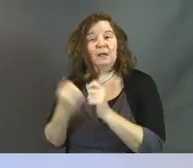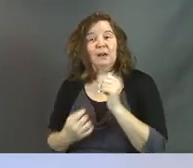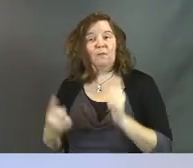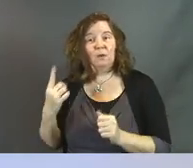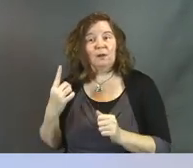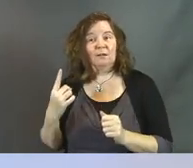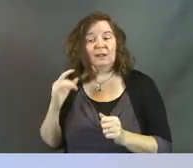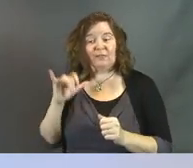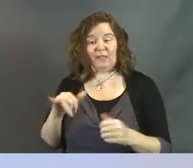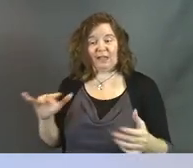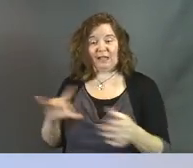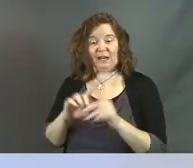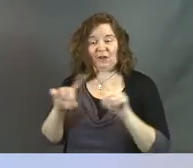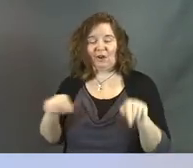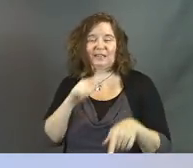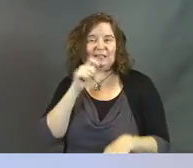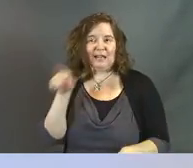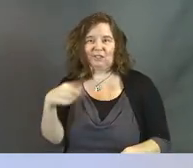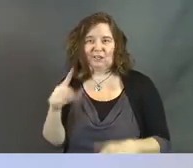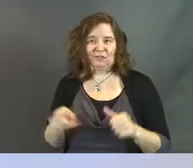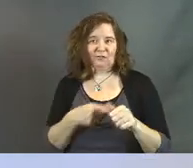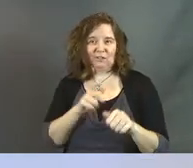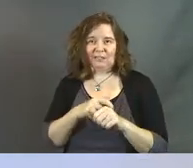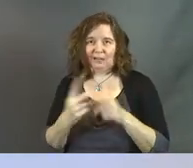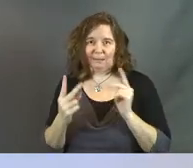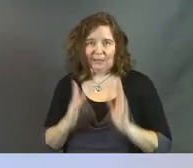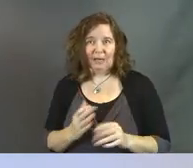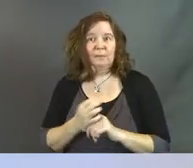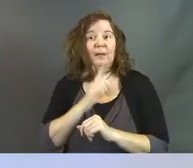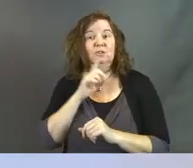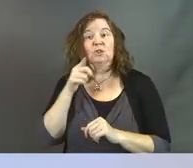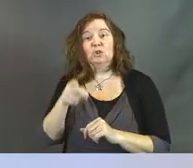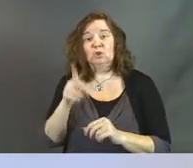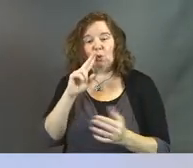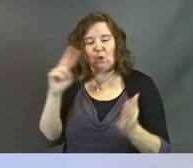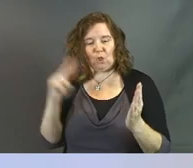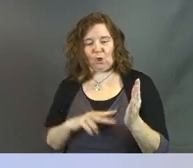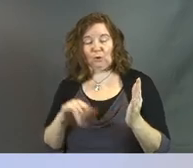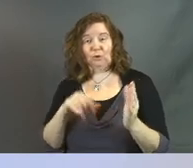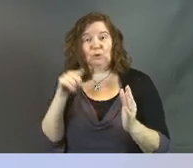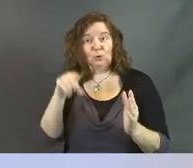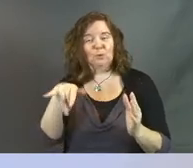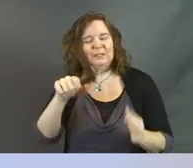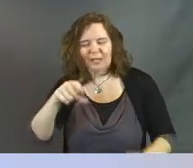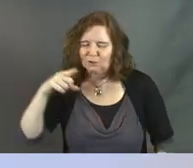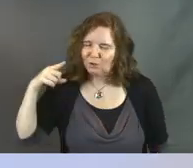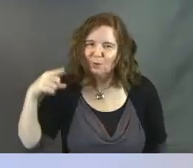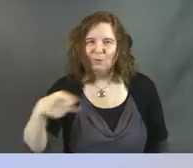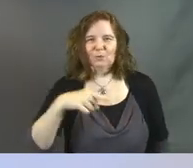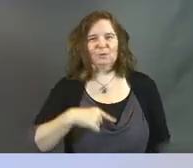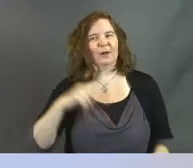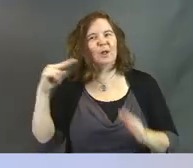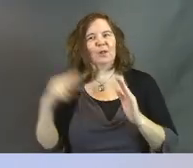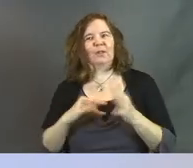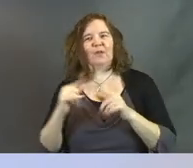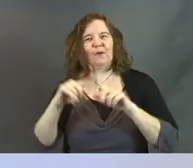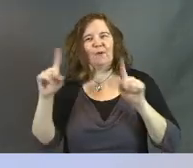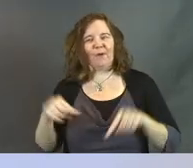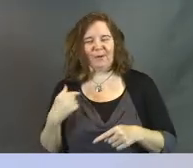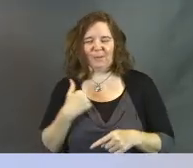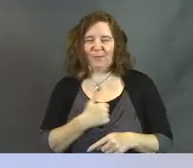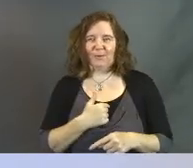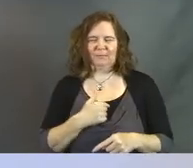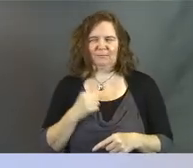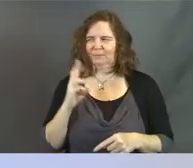everybody else, that Connect card is not just for our first-time guests. So make sure that you take a look at it. You, yes, you take a look at that card.